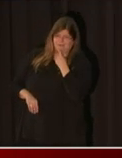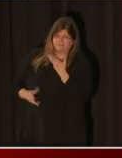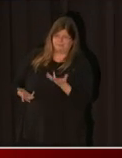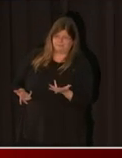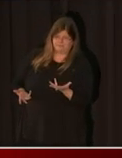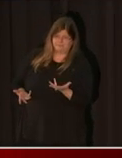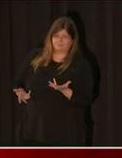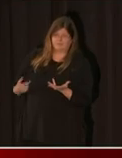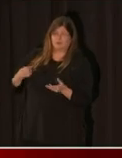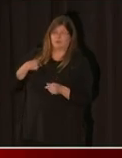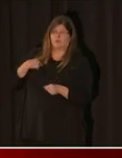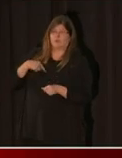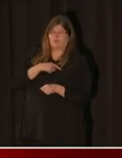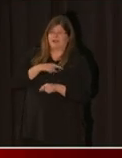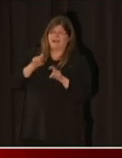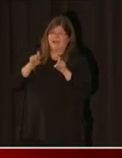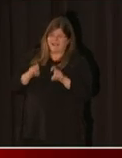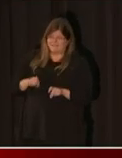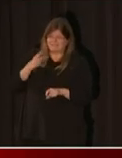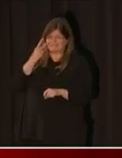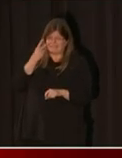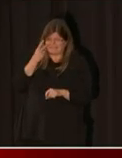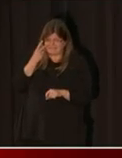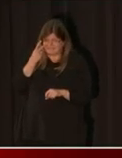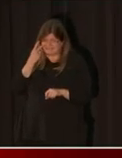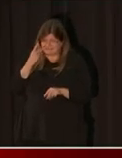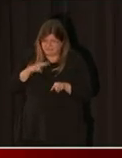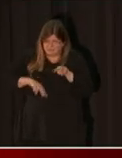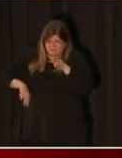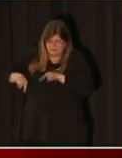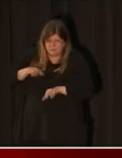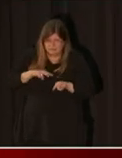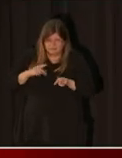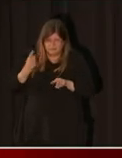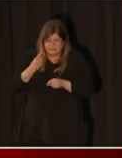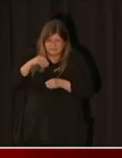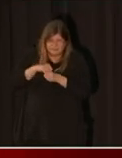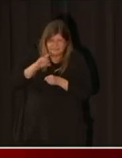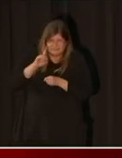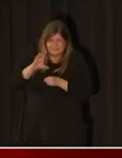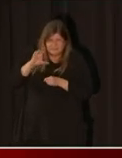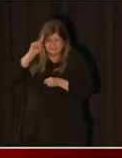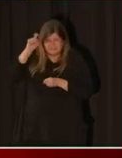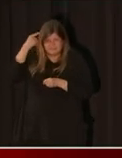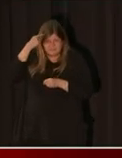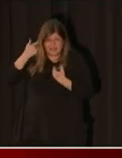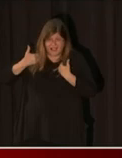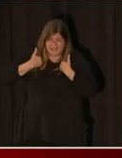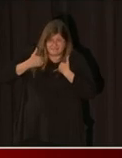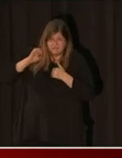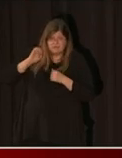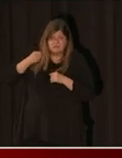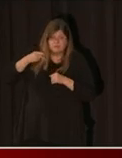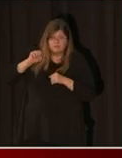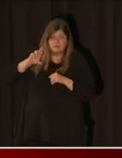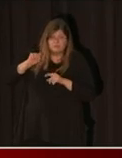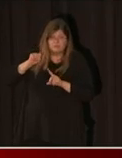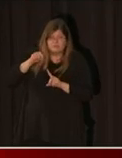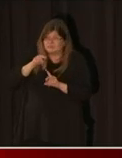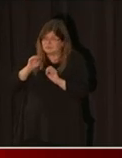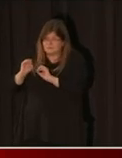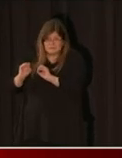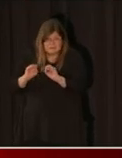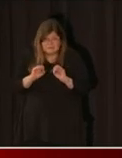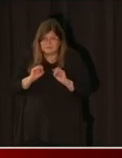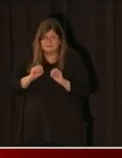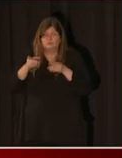We have to see if somewhere else in DC government we have the expertise on hand, and if we don't, it's something Director Lacey with Director Booth will make sure we do.